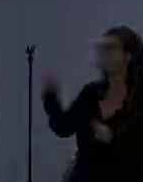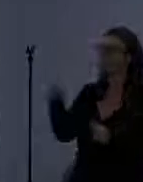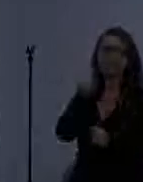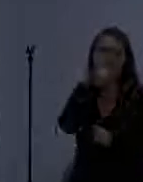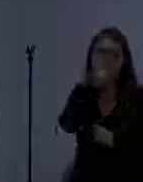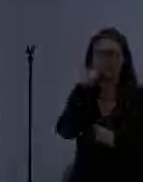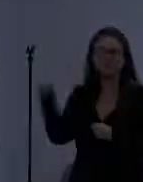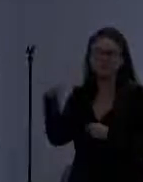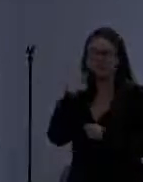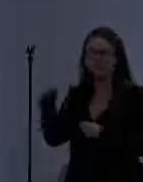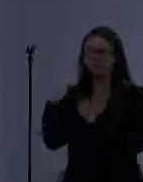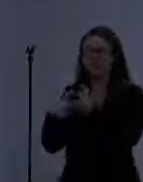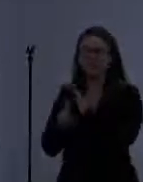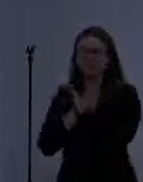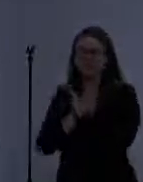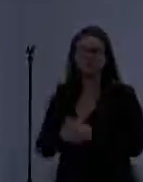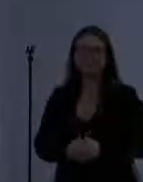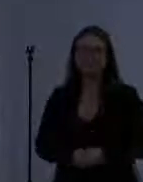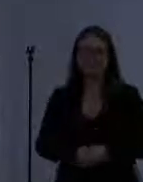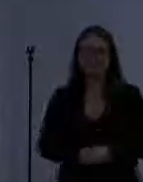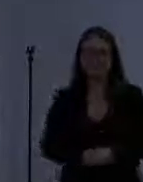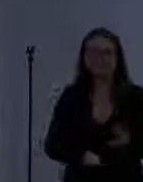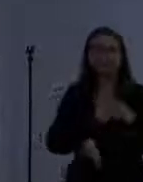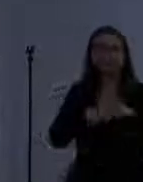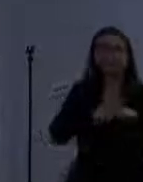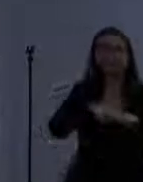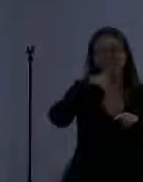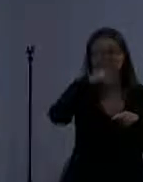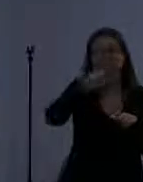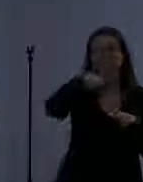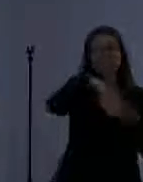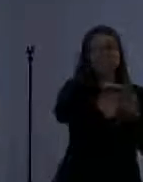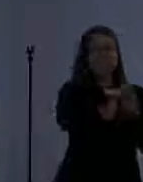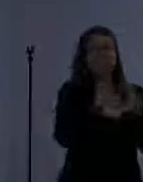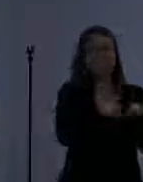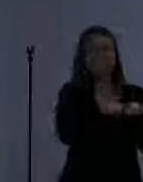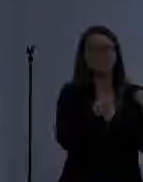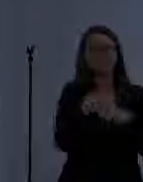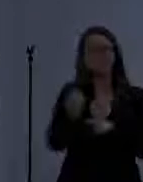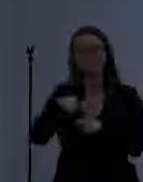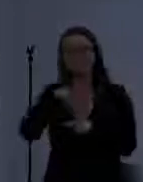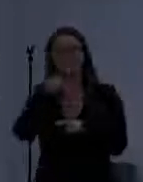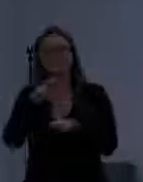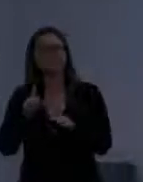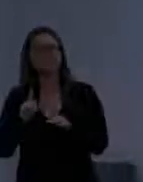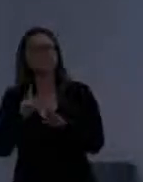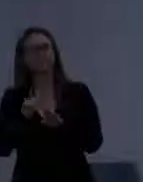And if people breach the Code of Conduct, we can take action.